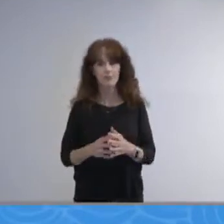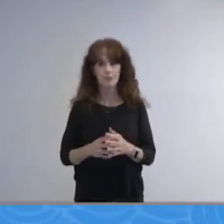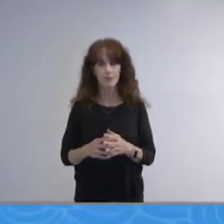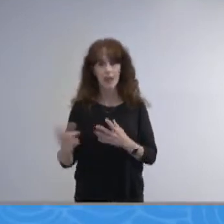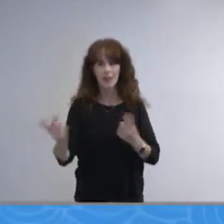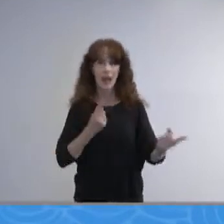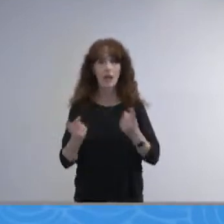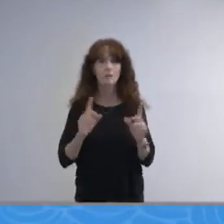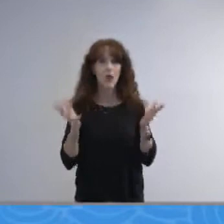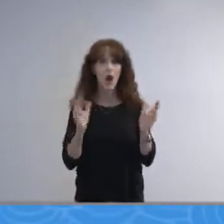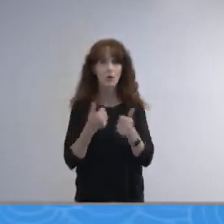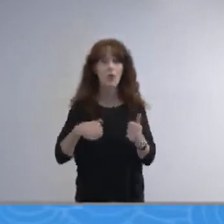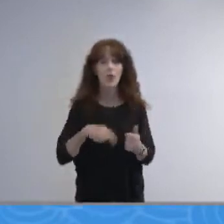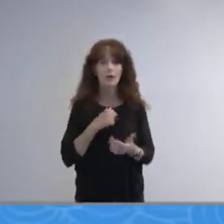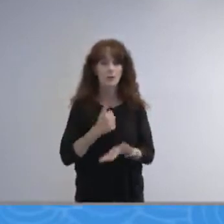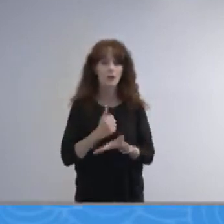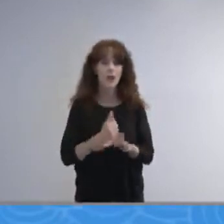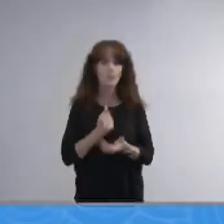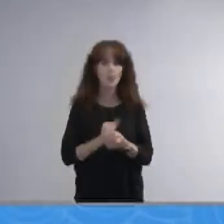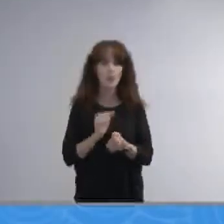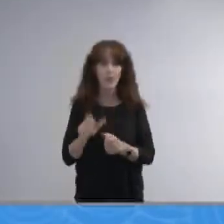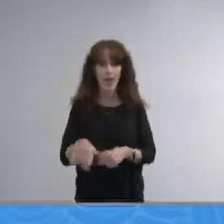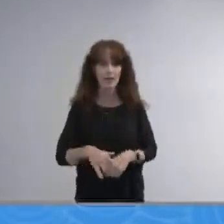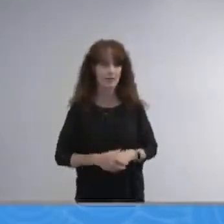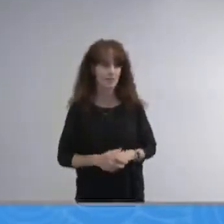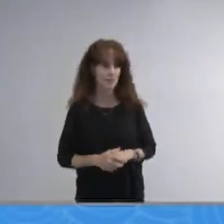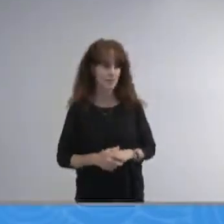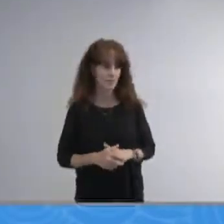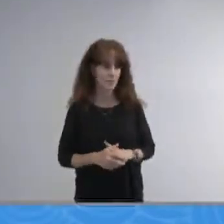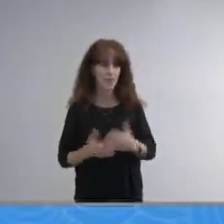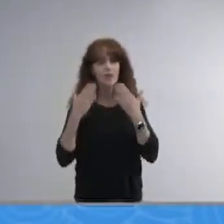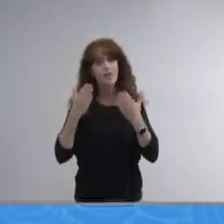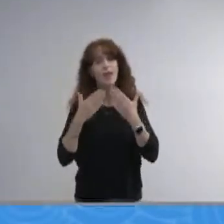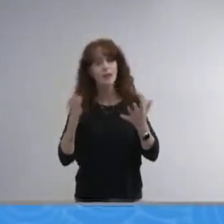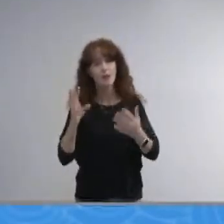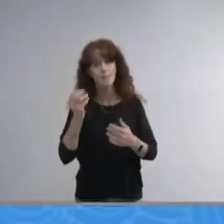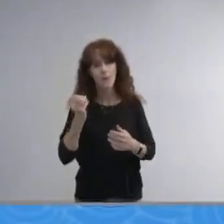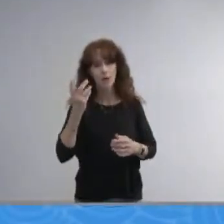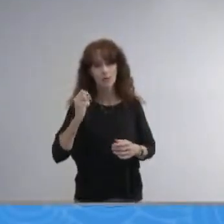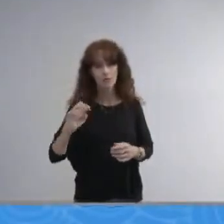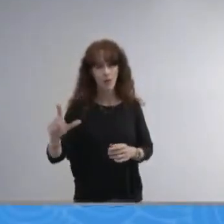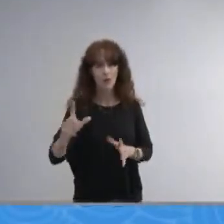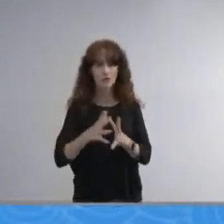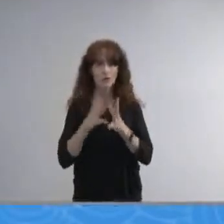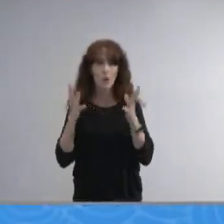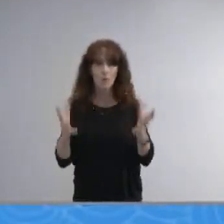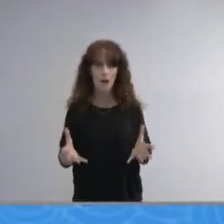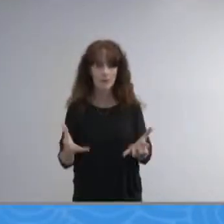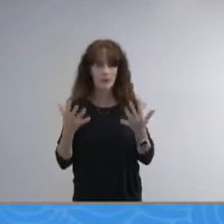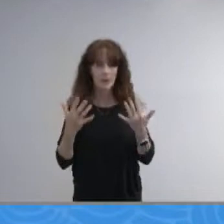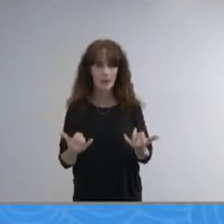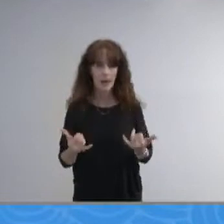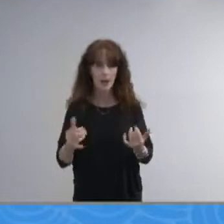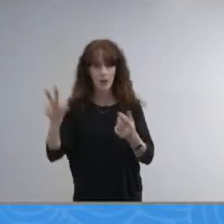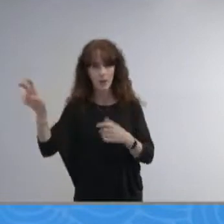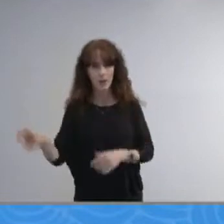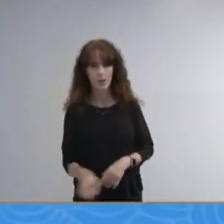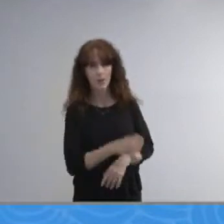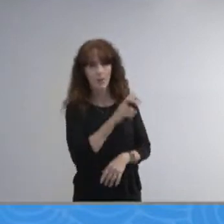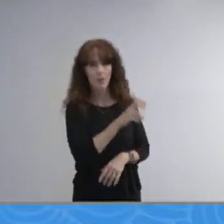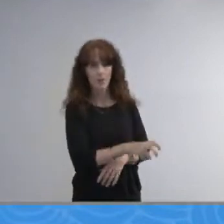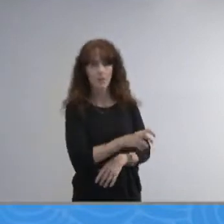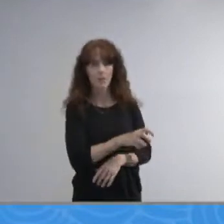talk to us because we can help you with that. Okay. So thank you, Marisol. Thank you very much. Now we're gonna pass it to